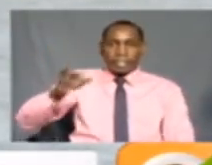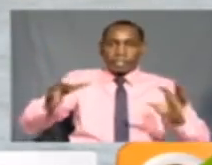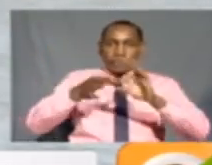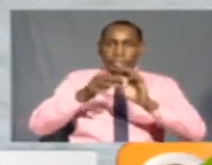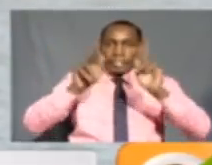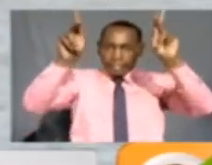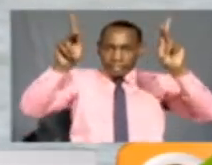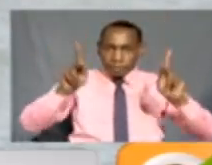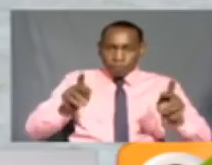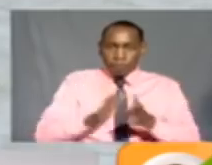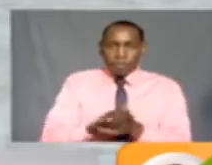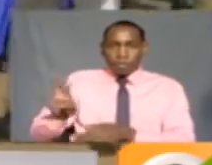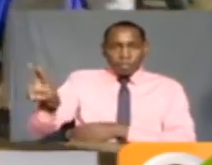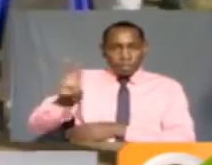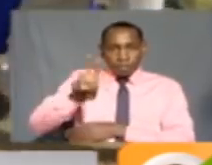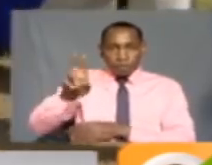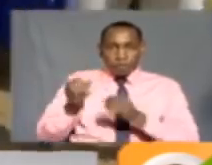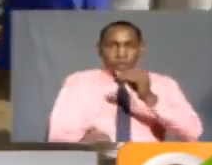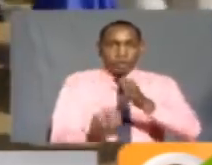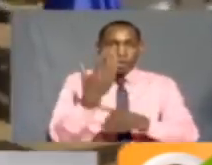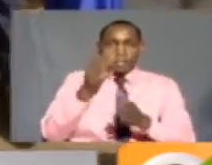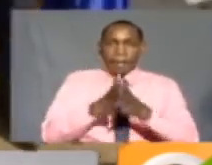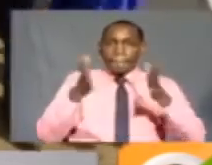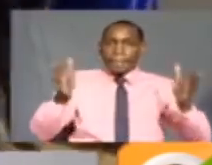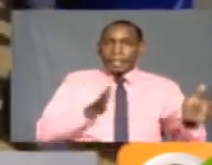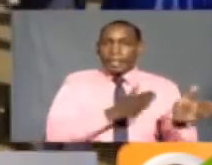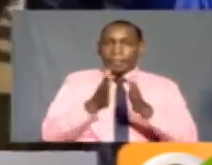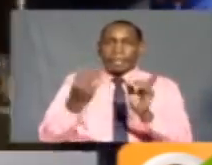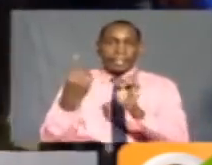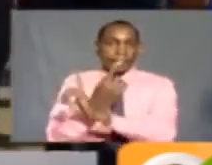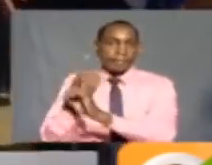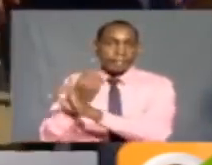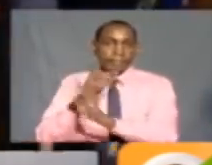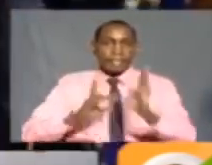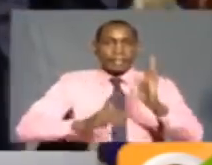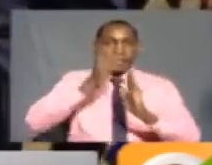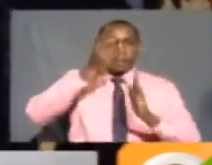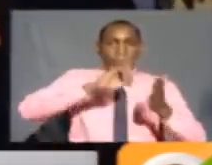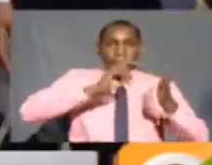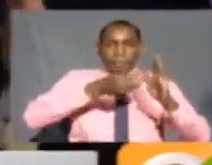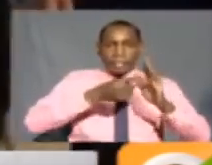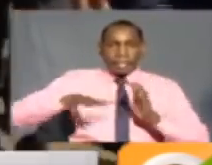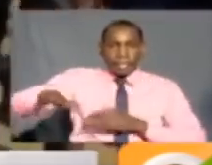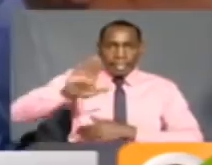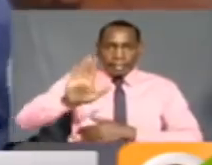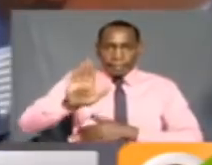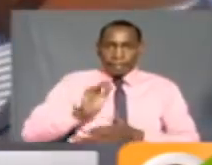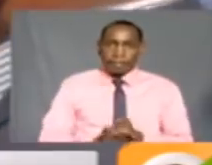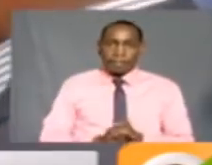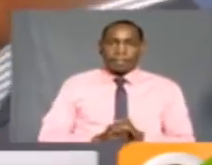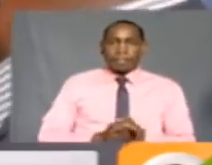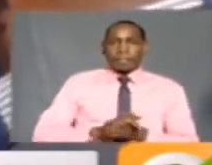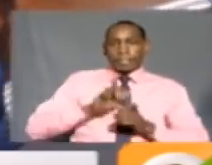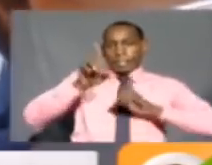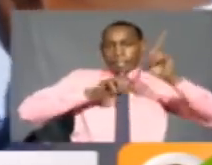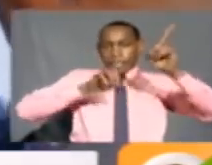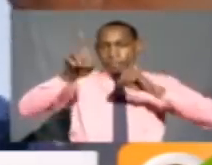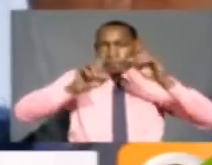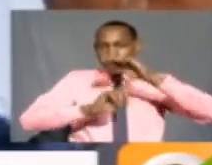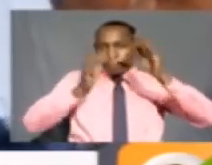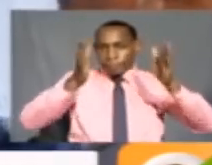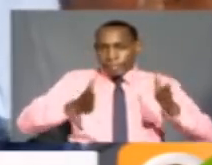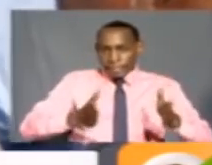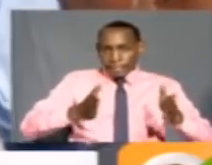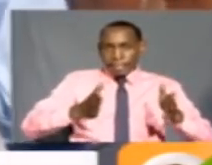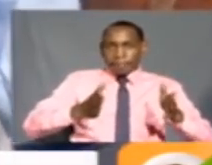Kisumu. They were here to unveil a grand plan for various development projects in the region. Transport CS James